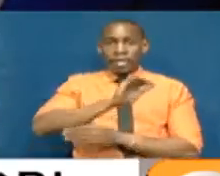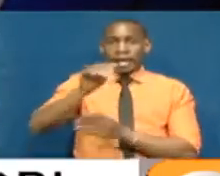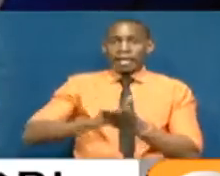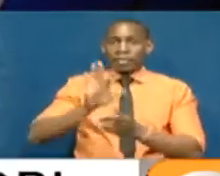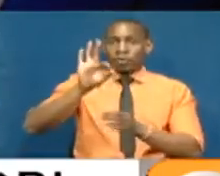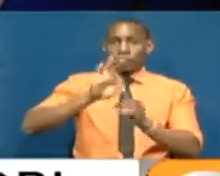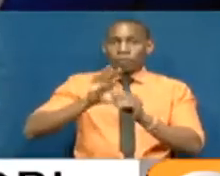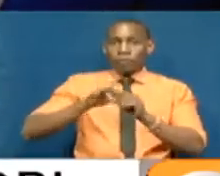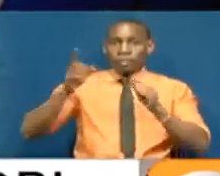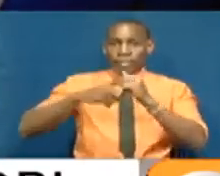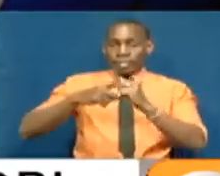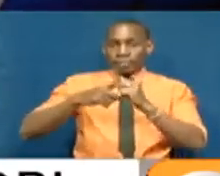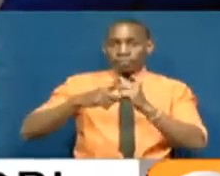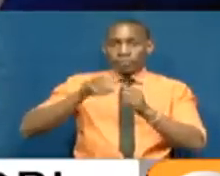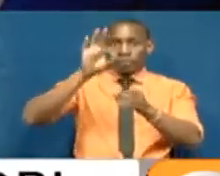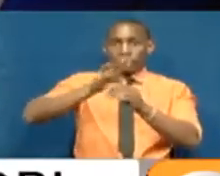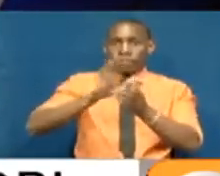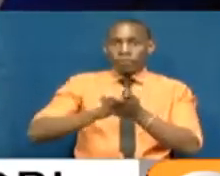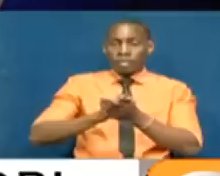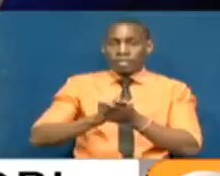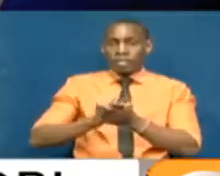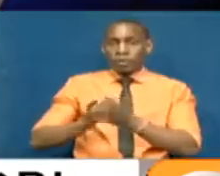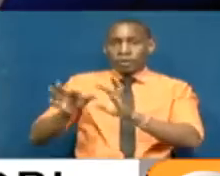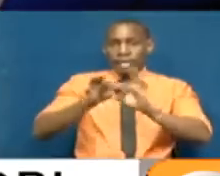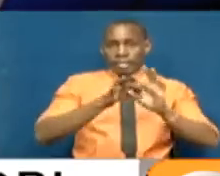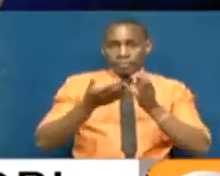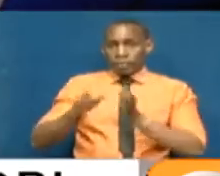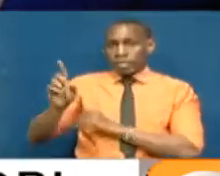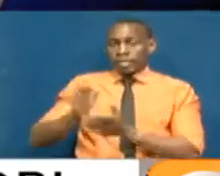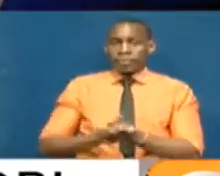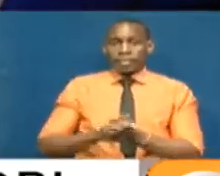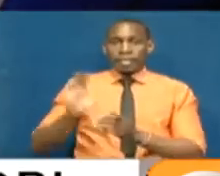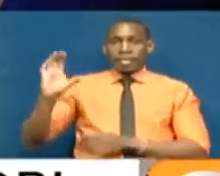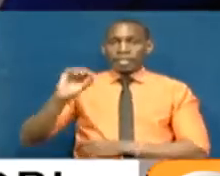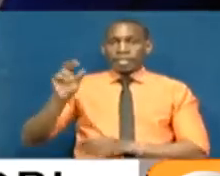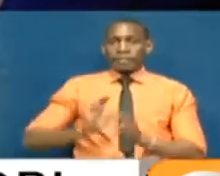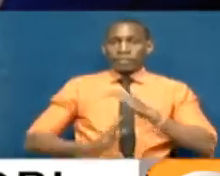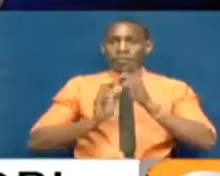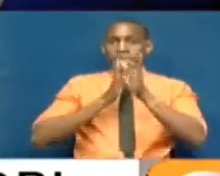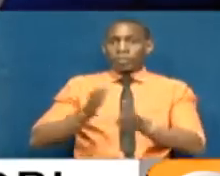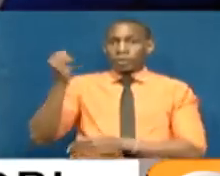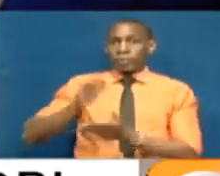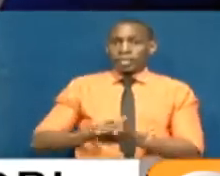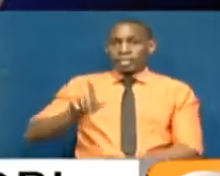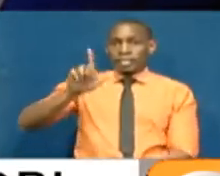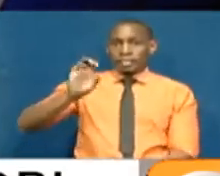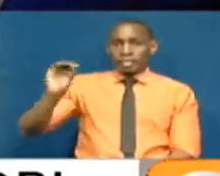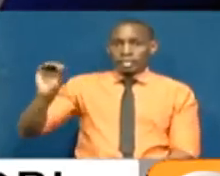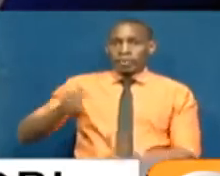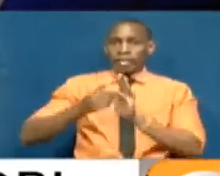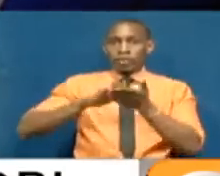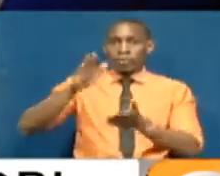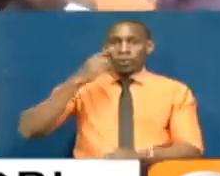six-piece Azimio One Kenya vote in Nairobi. Citizen TV's senior political affairs reporter Stephen Latour